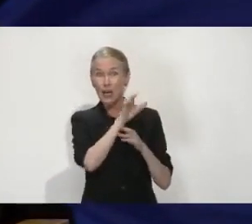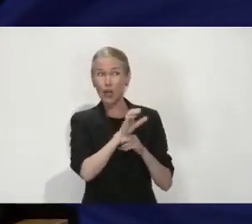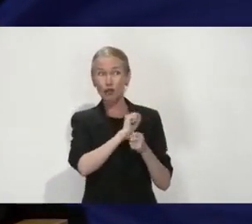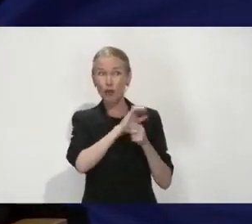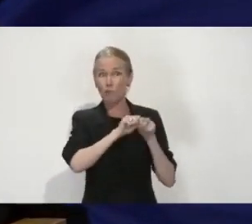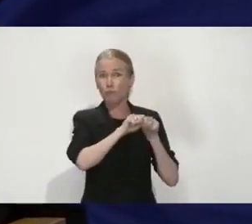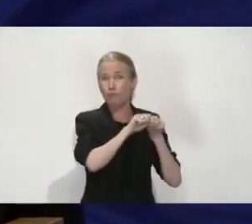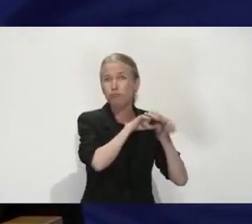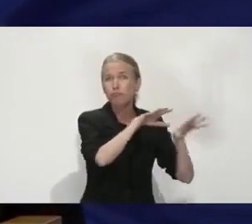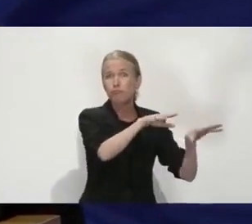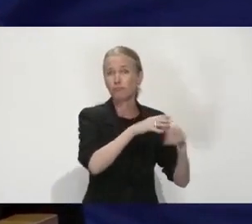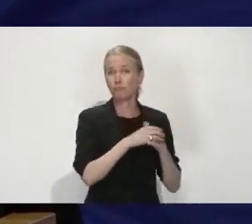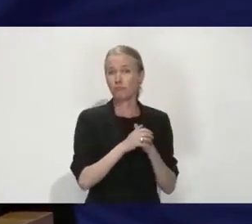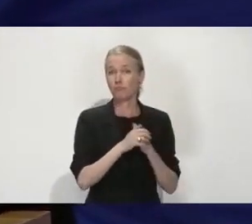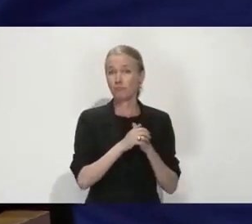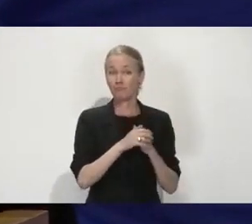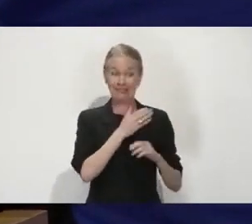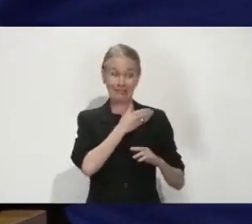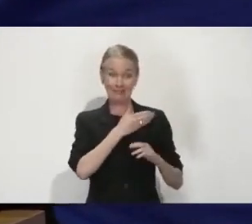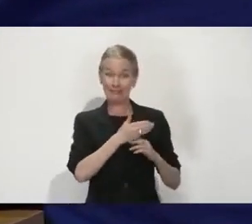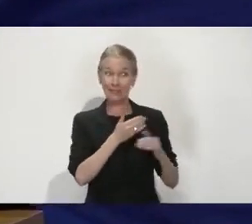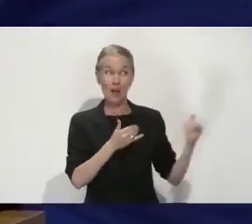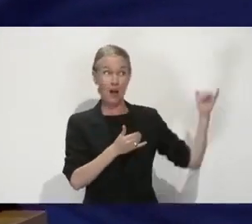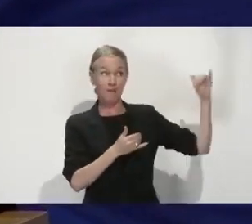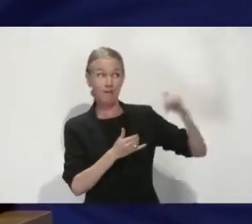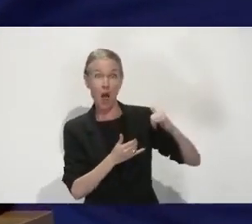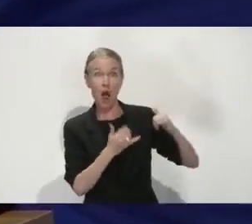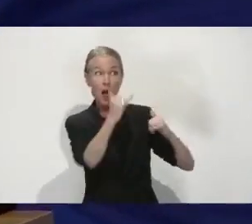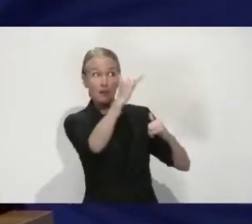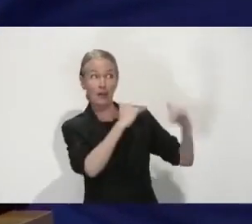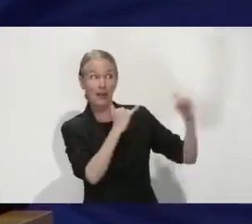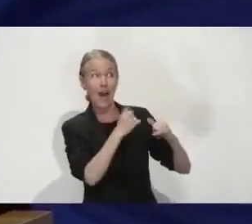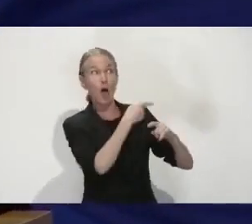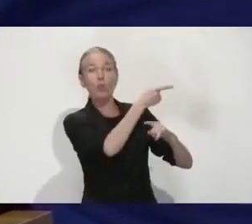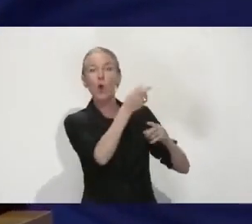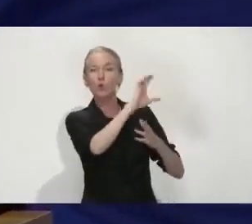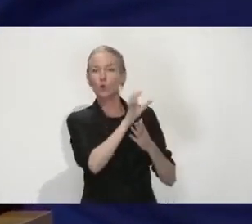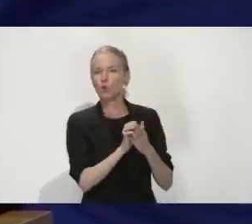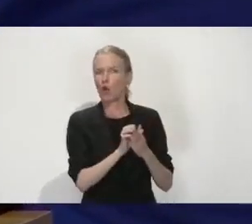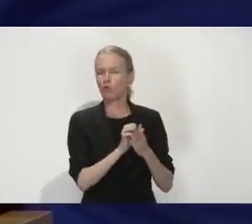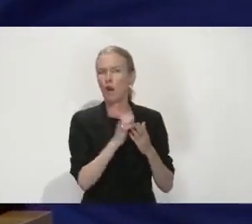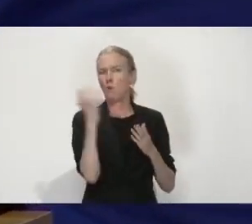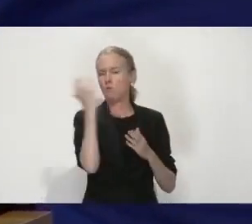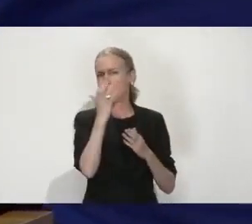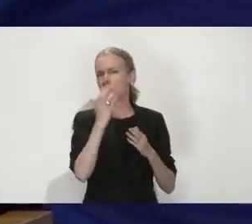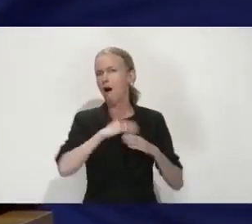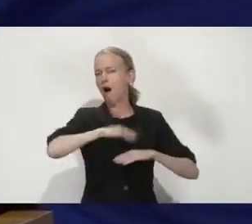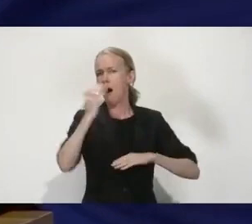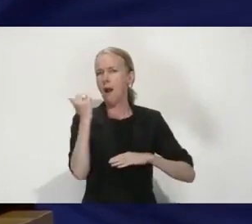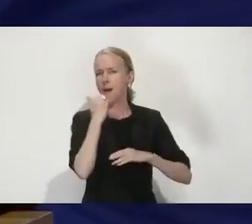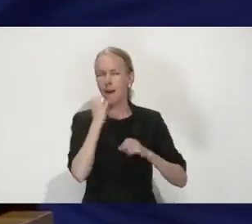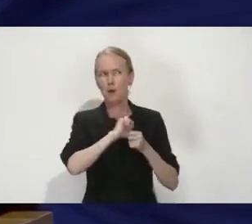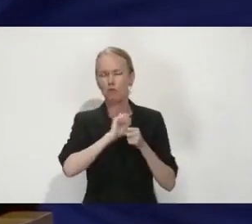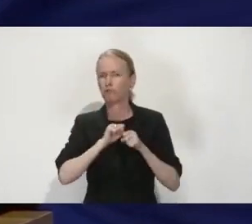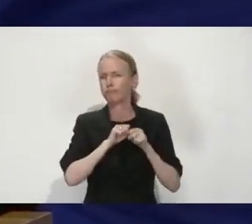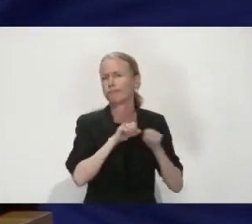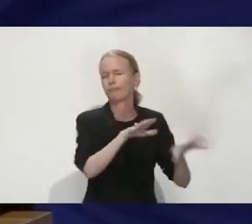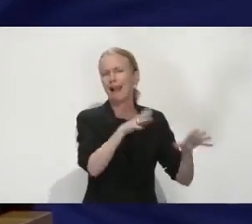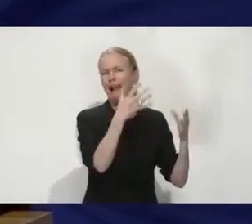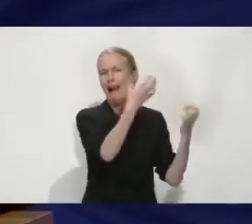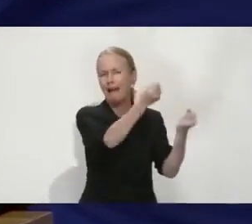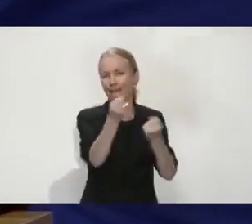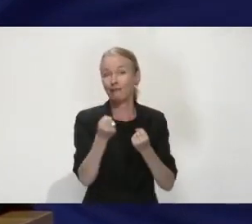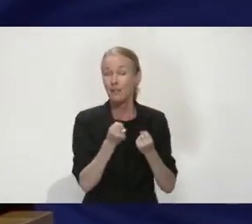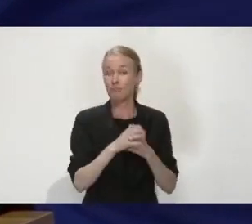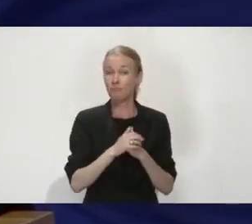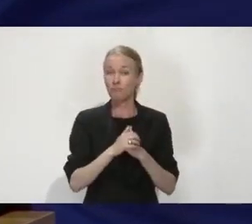where we're seeing very high rates of growth of COVID, and this is to be expected when you're setting up managed